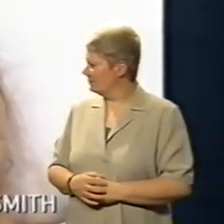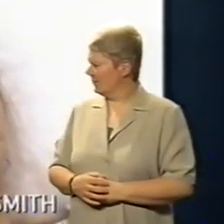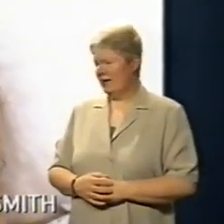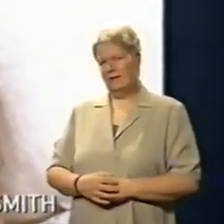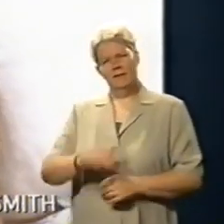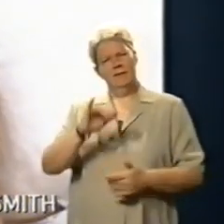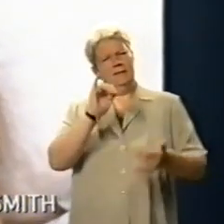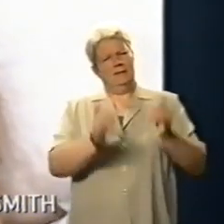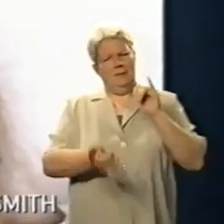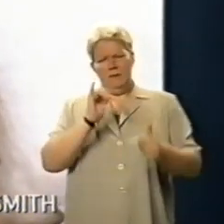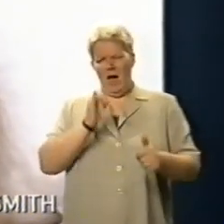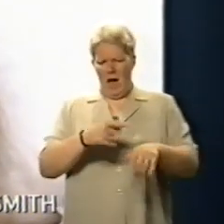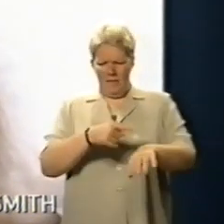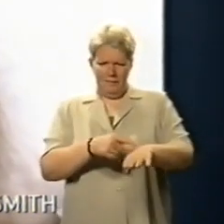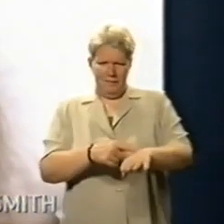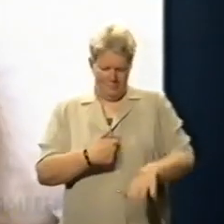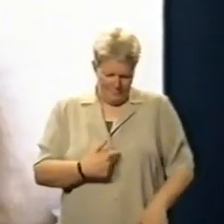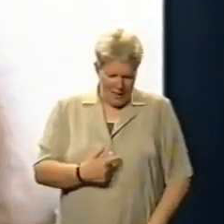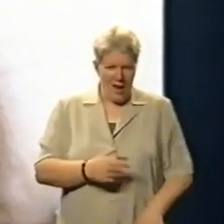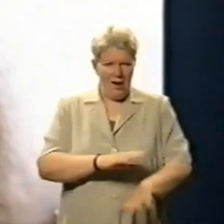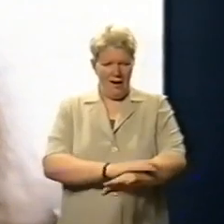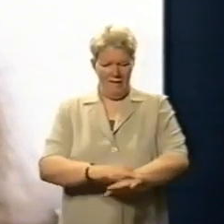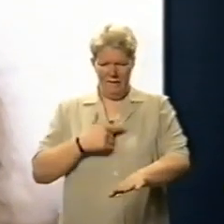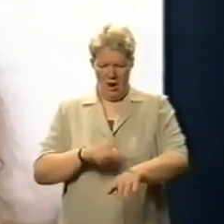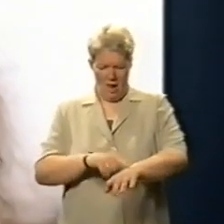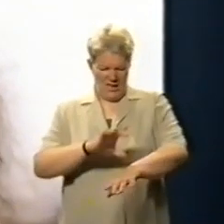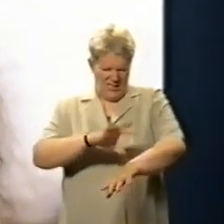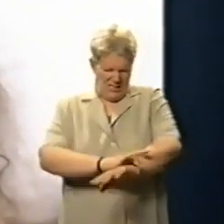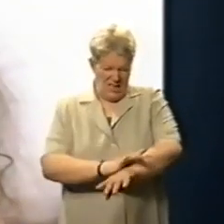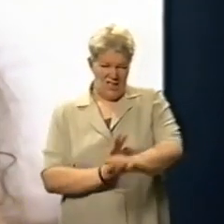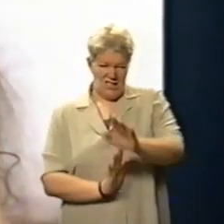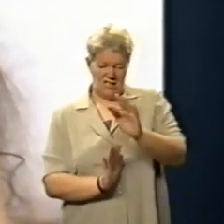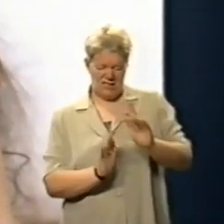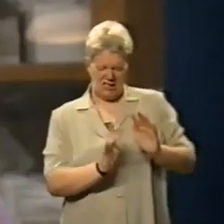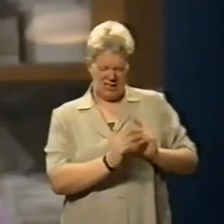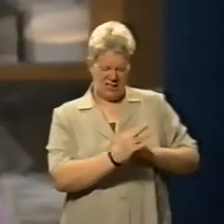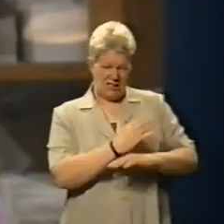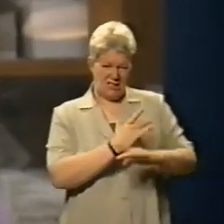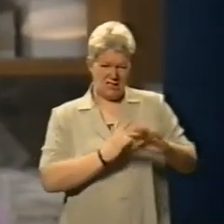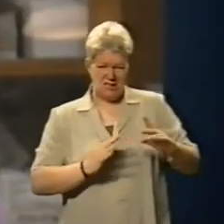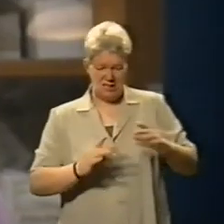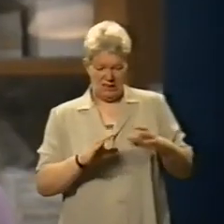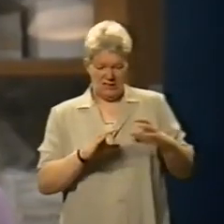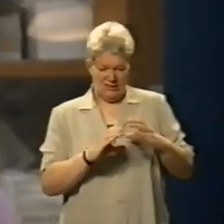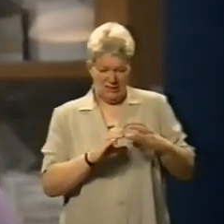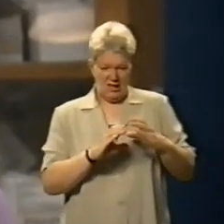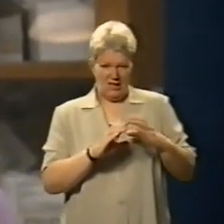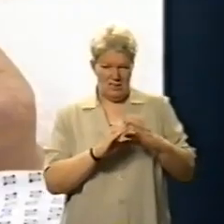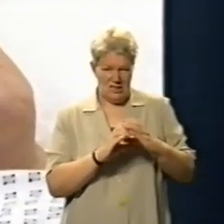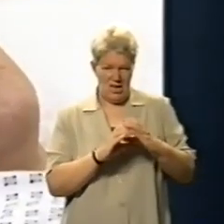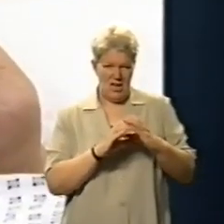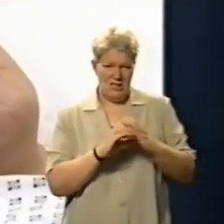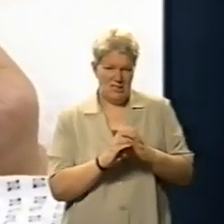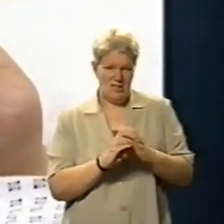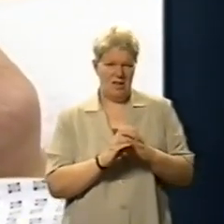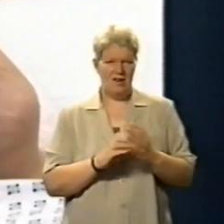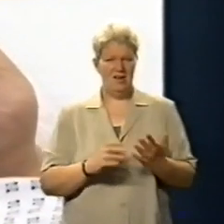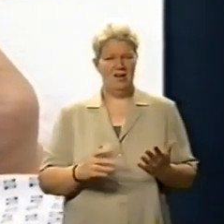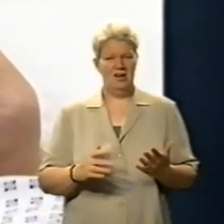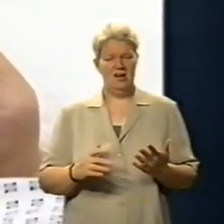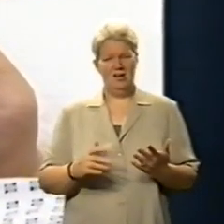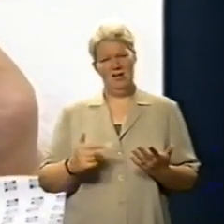fire that is getting tighter and tighter. My hopes